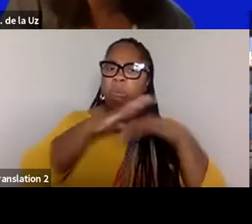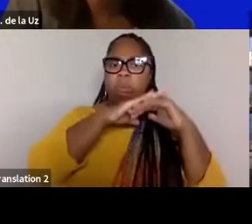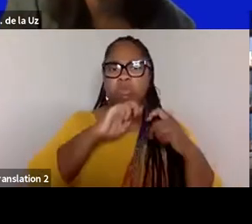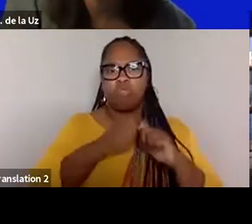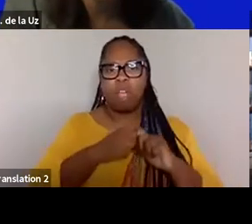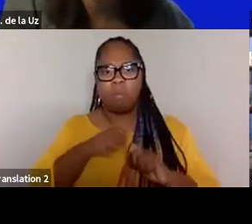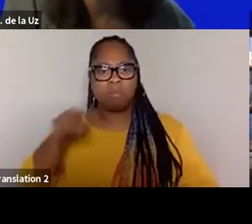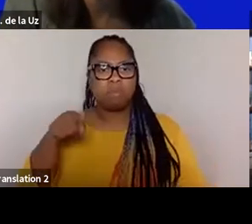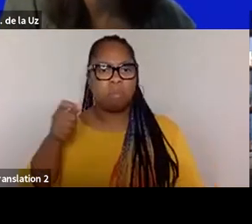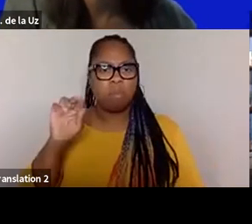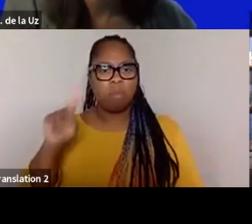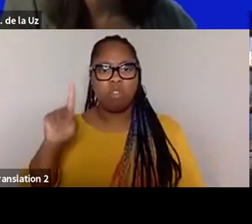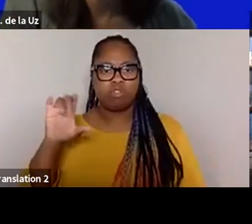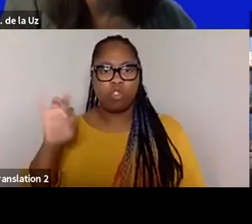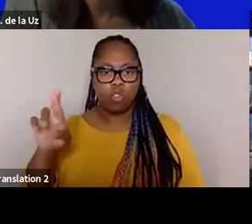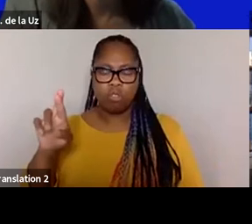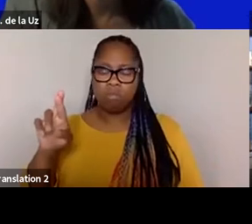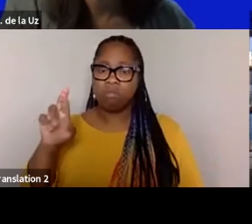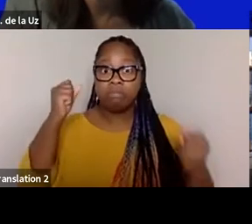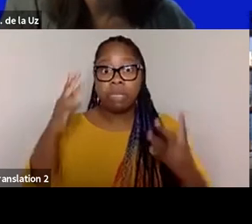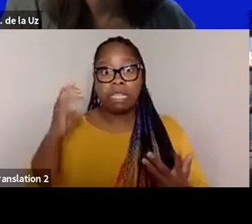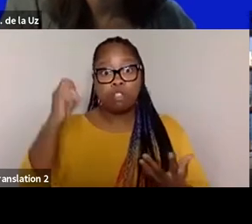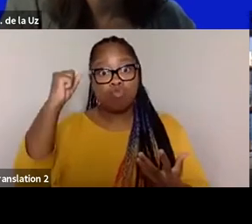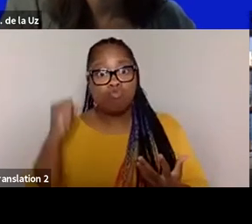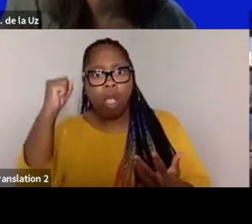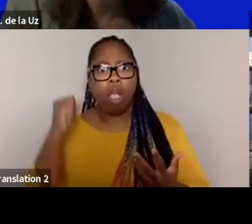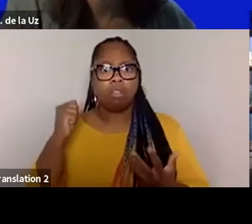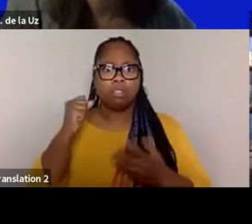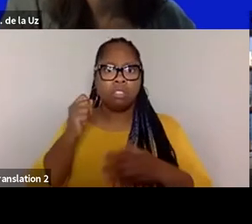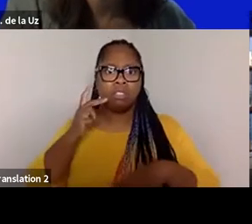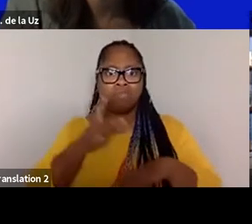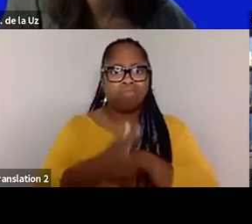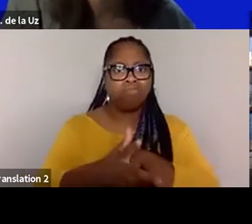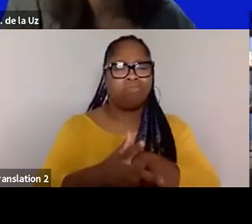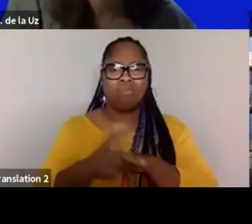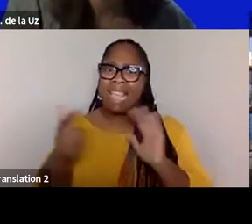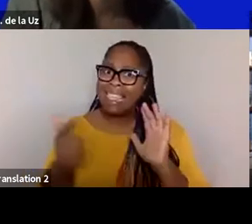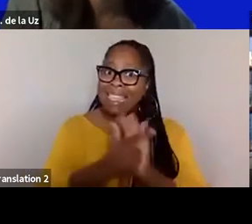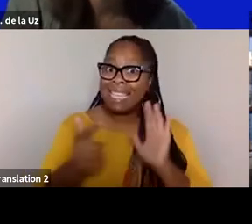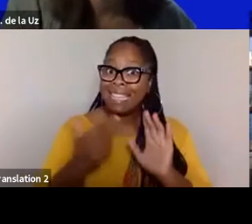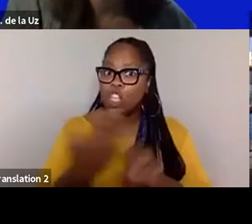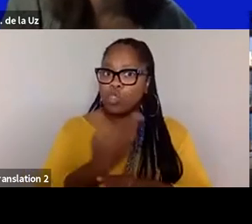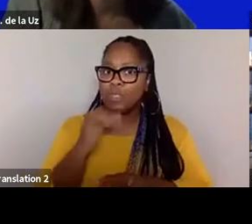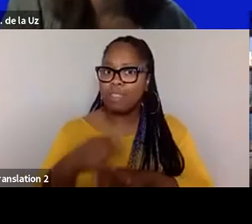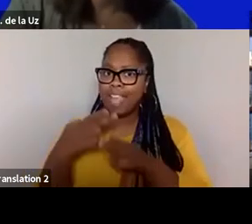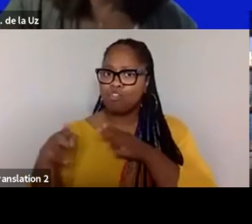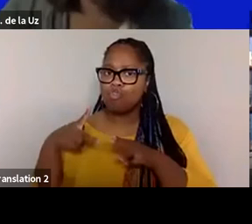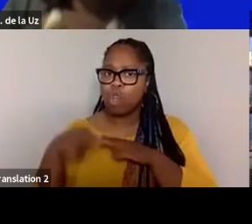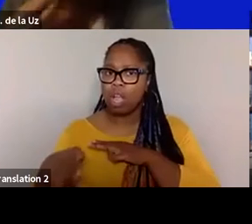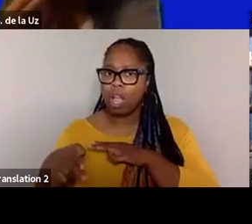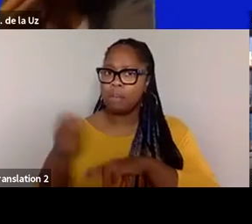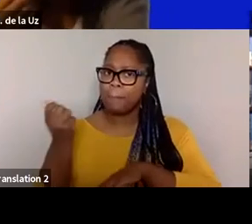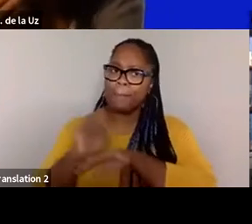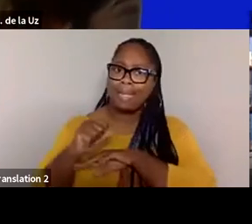of trucks, tractor trailers, illegally using the Park Circle as a shortcut to get to the Prospect Expressway coming